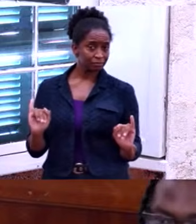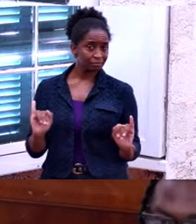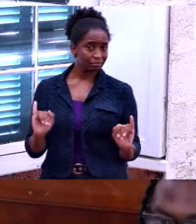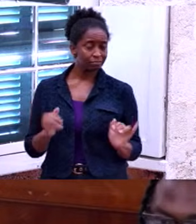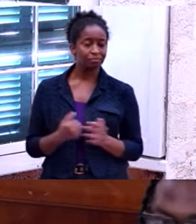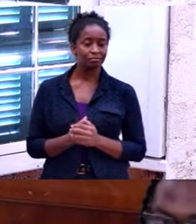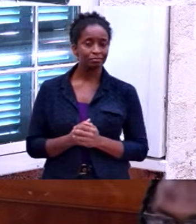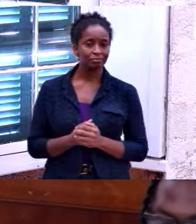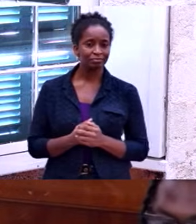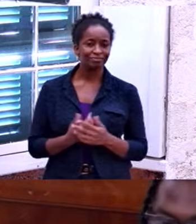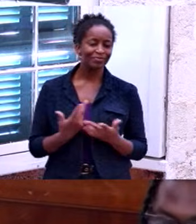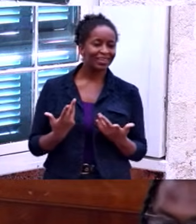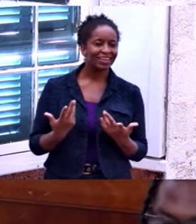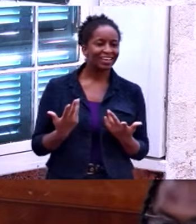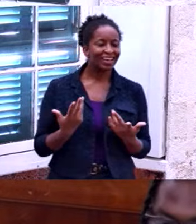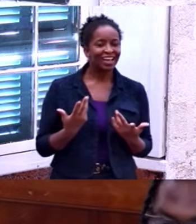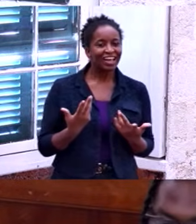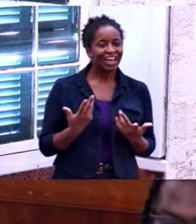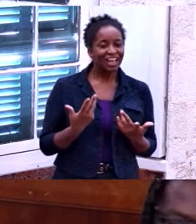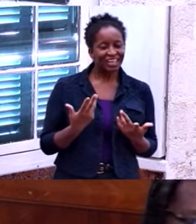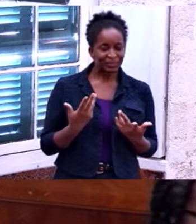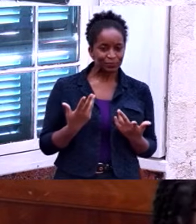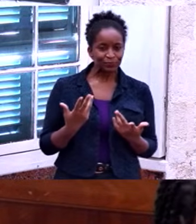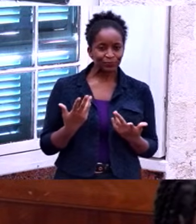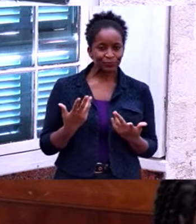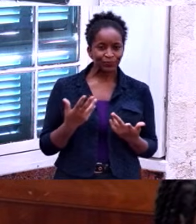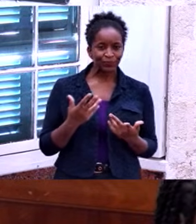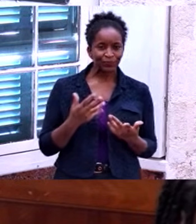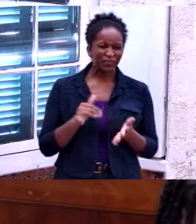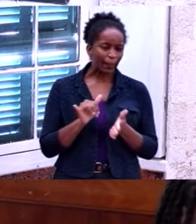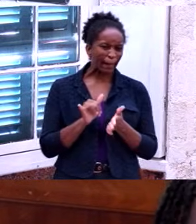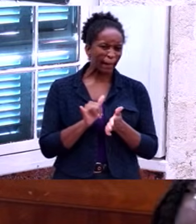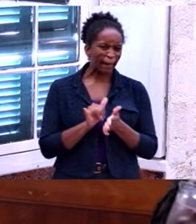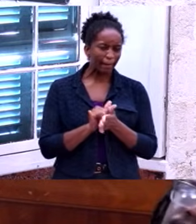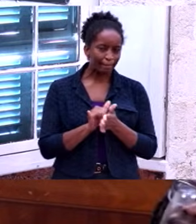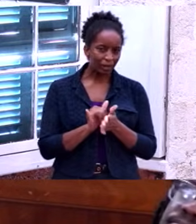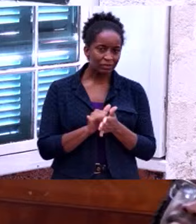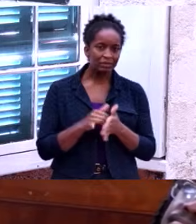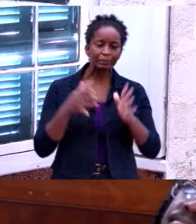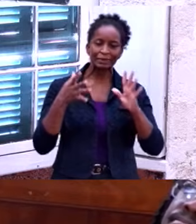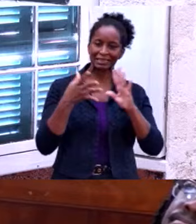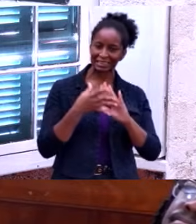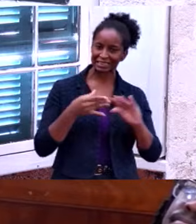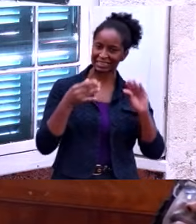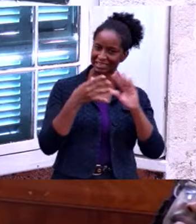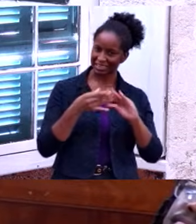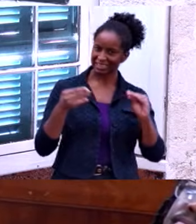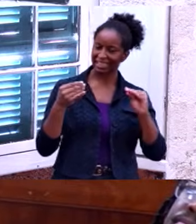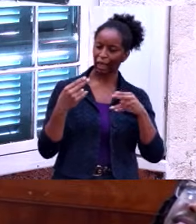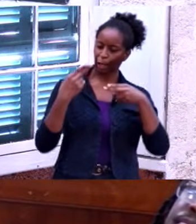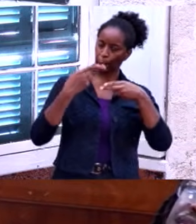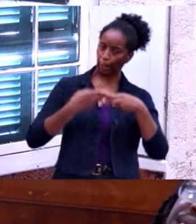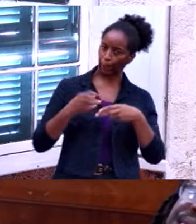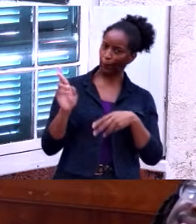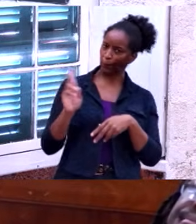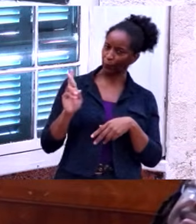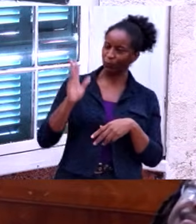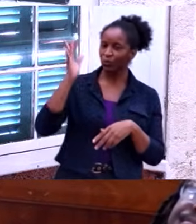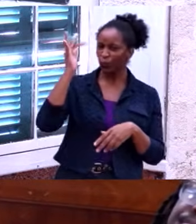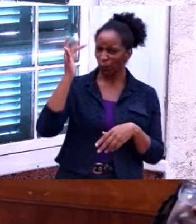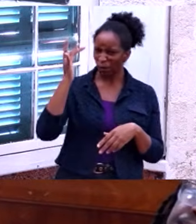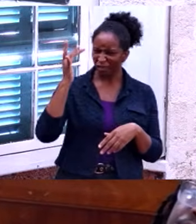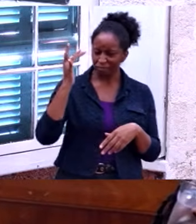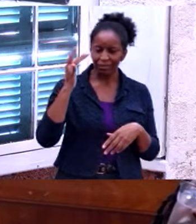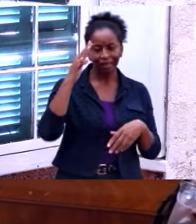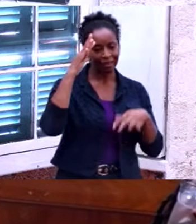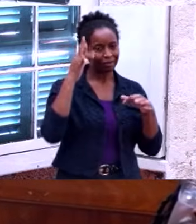for ourselves that we were a republic because we decided to retain the British monarch as our head